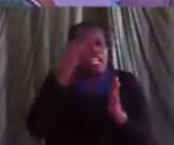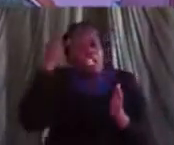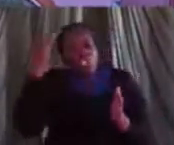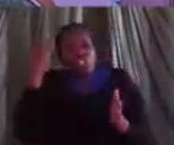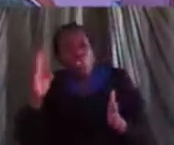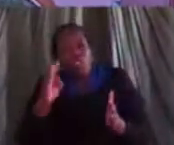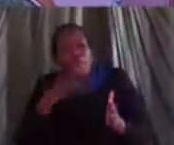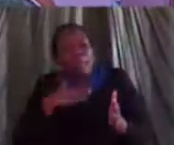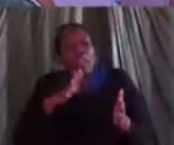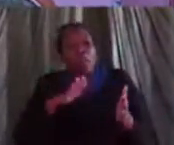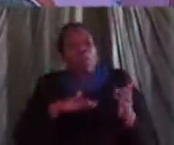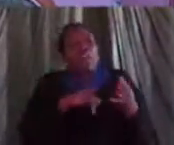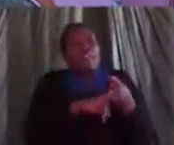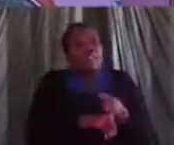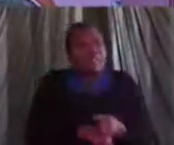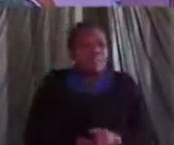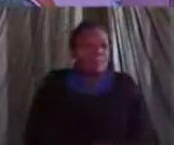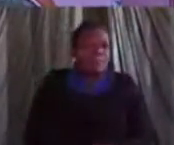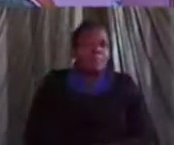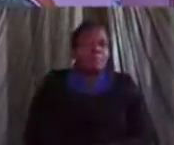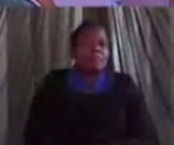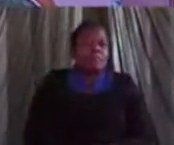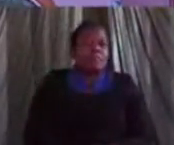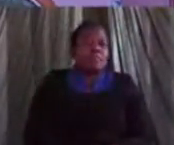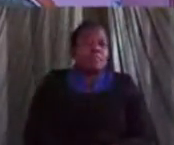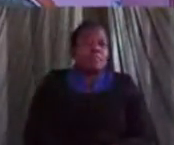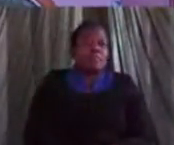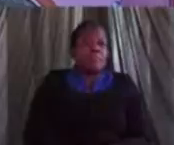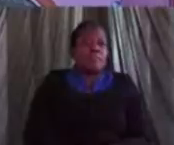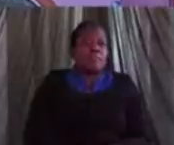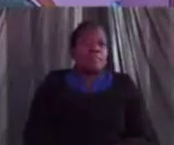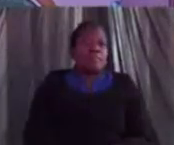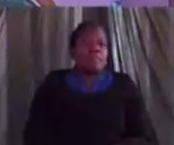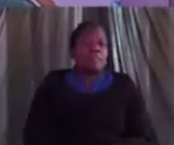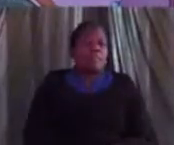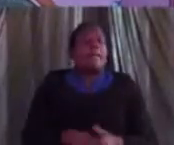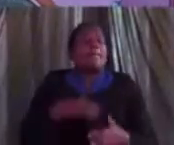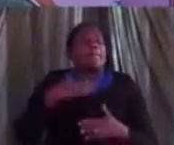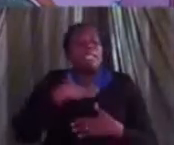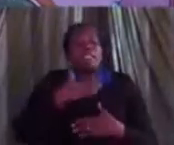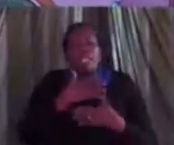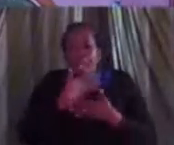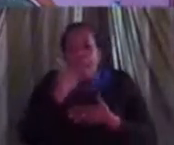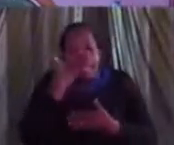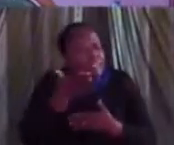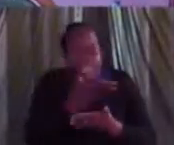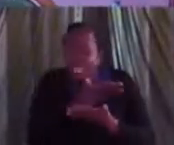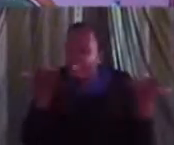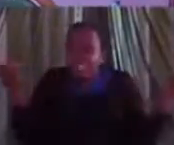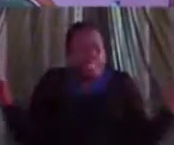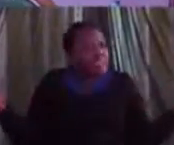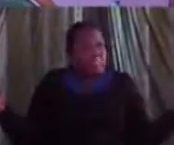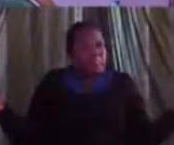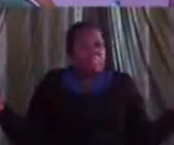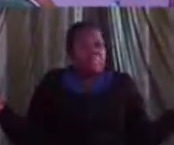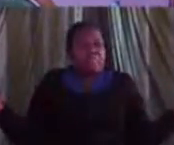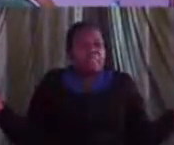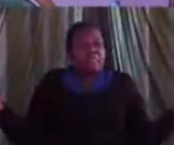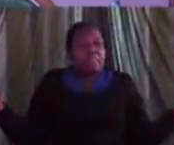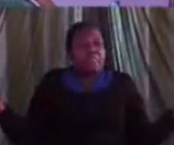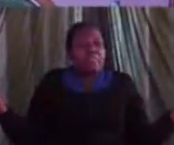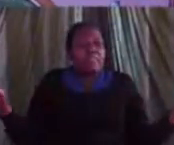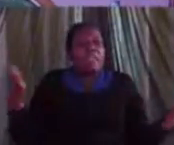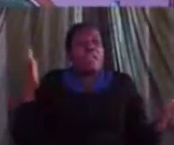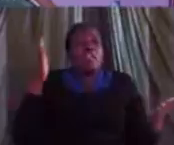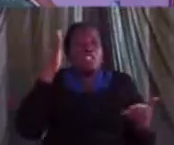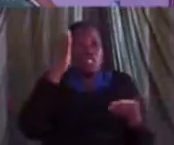Do I answer the one for my wife and then have a balance of the two? Please answer whichever you want to answer. Yes. My